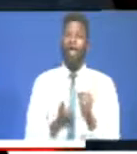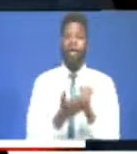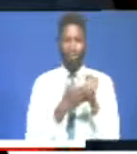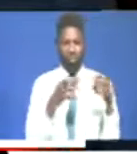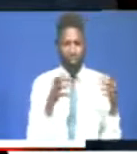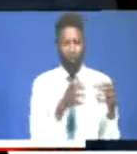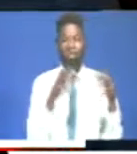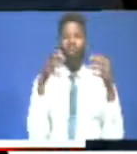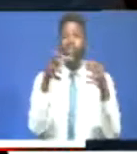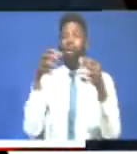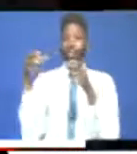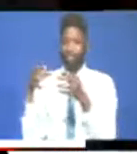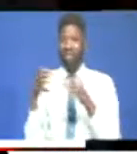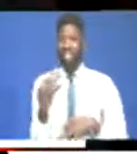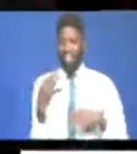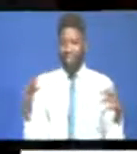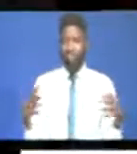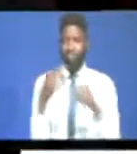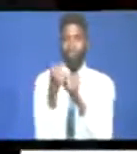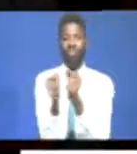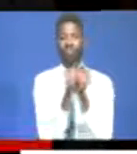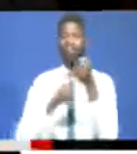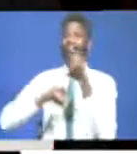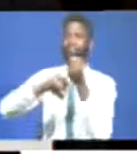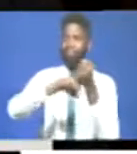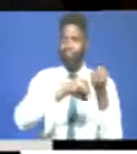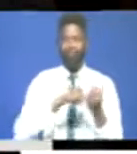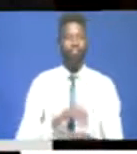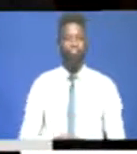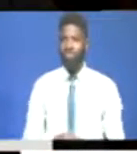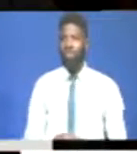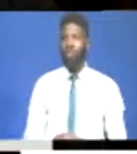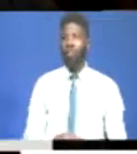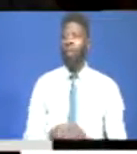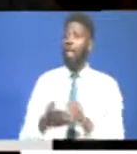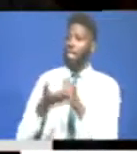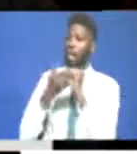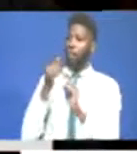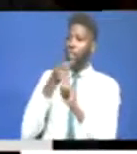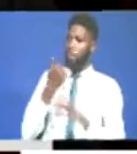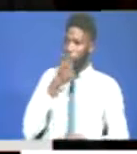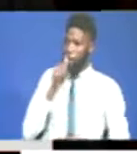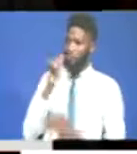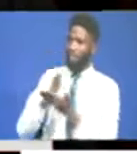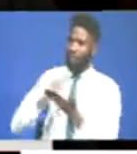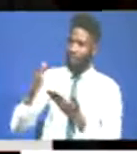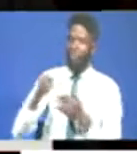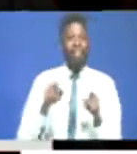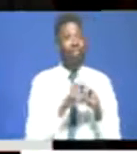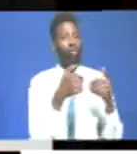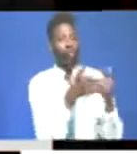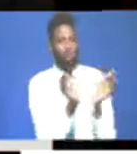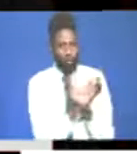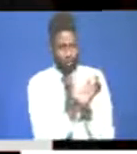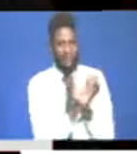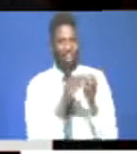together and support them. Presentation from private sector and community level organizations,